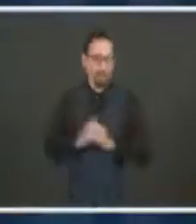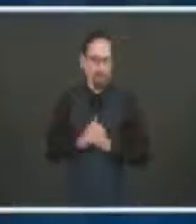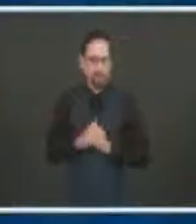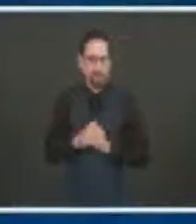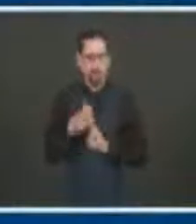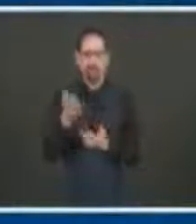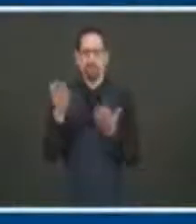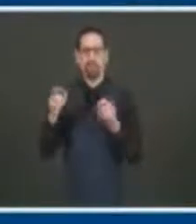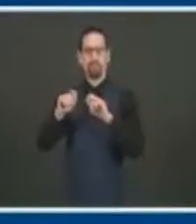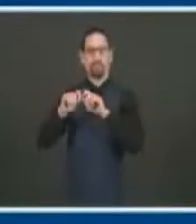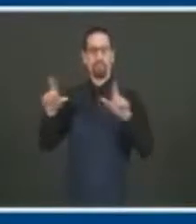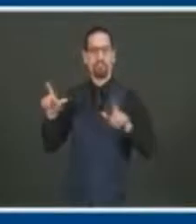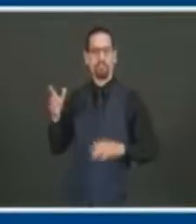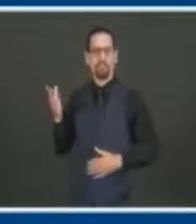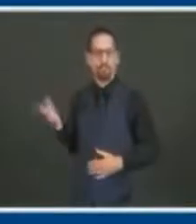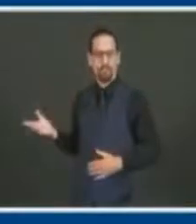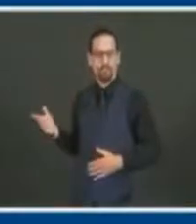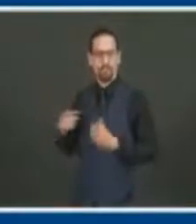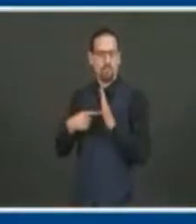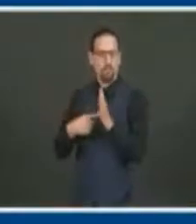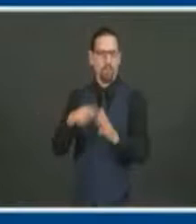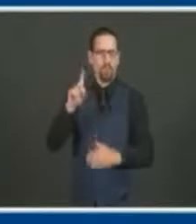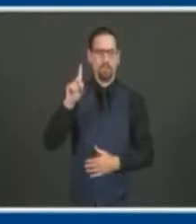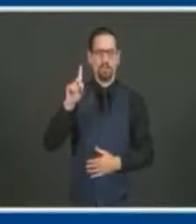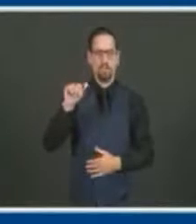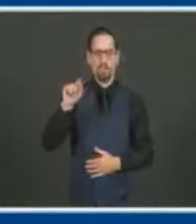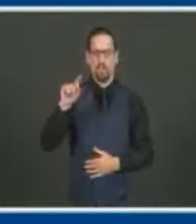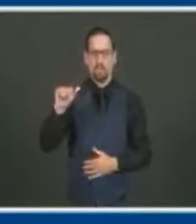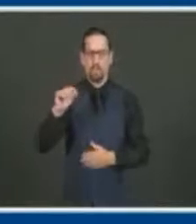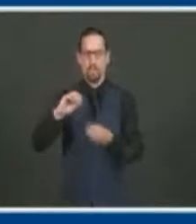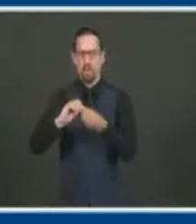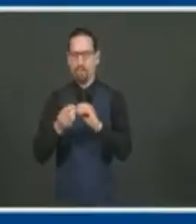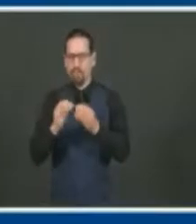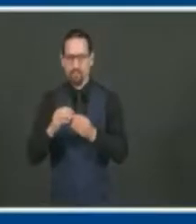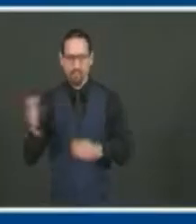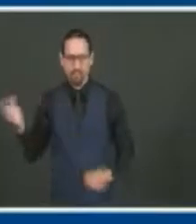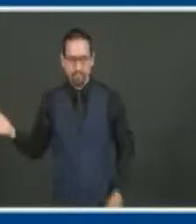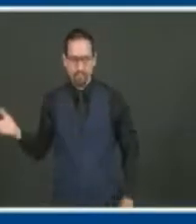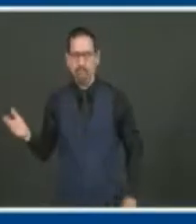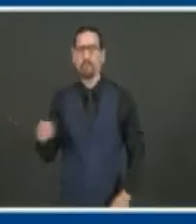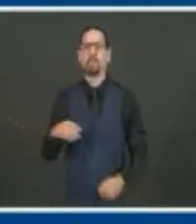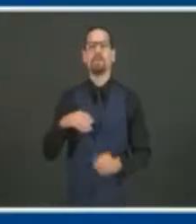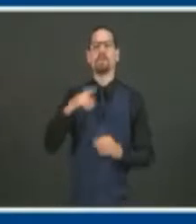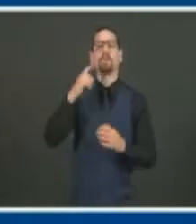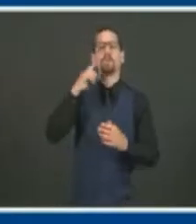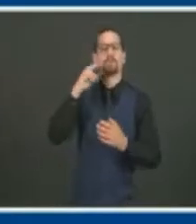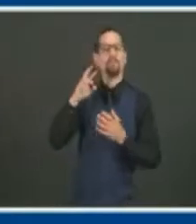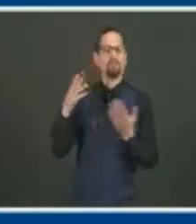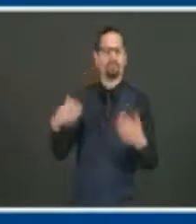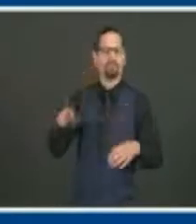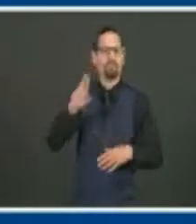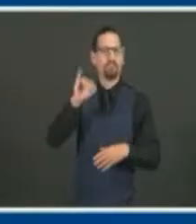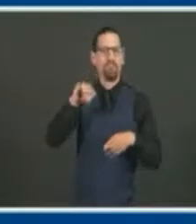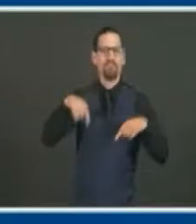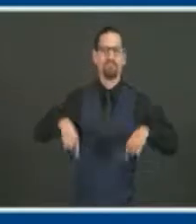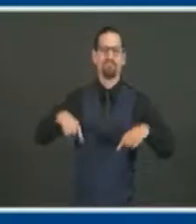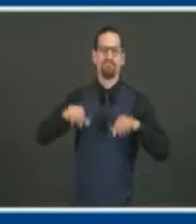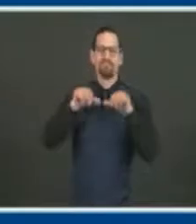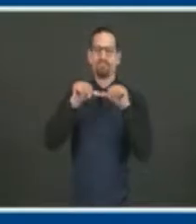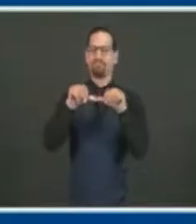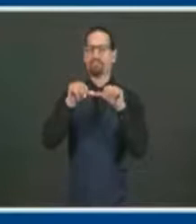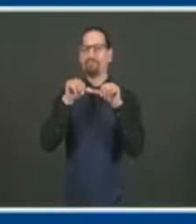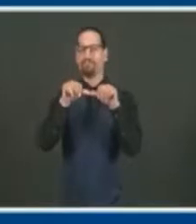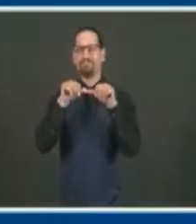put the data up on the screen. As you can see from the data on the screen, Rhode Island is continuing to trend in the